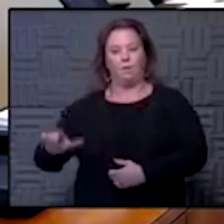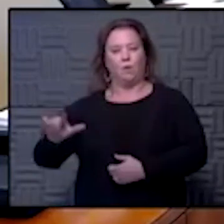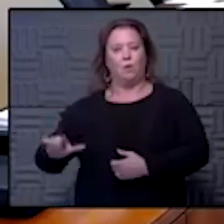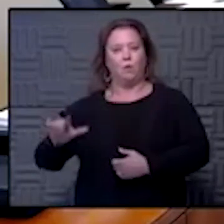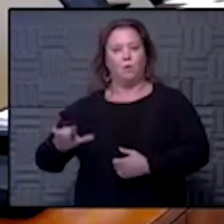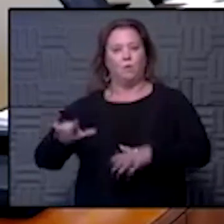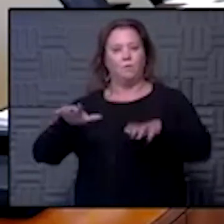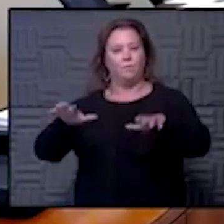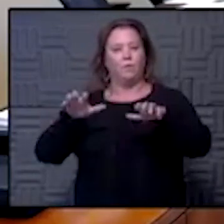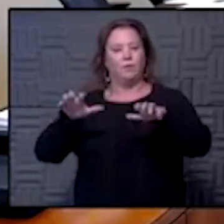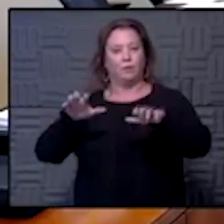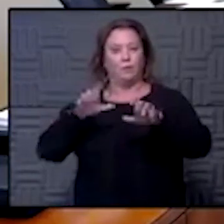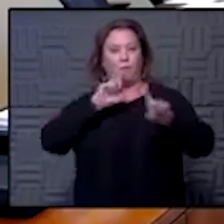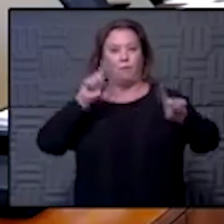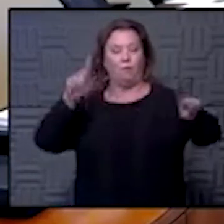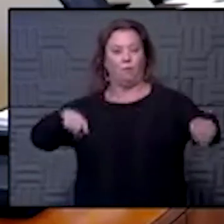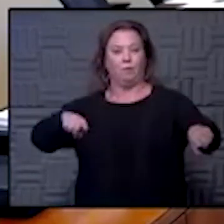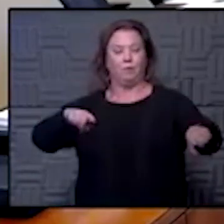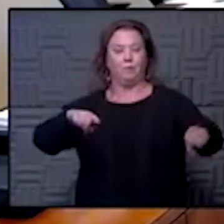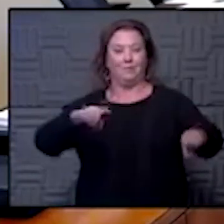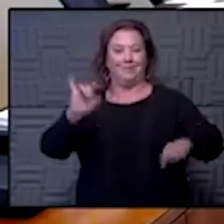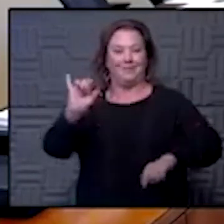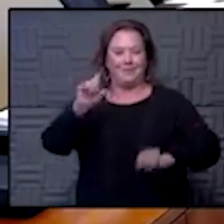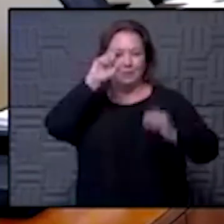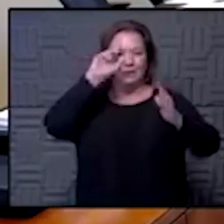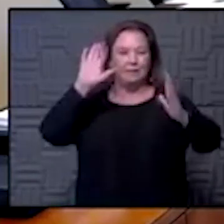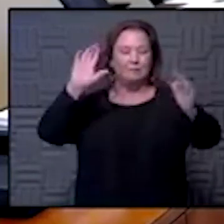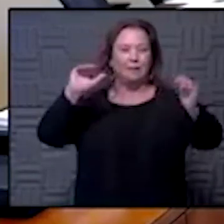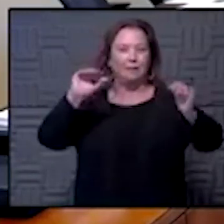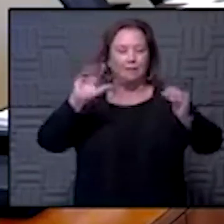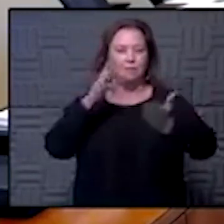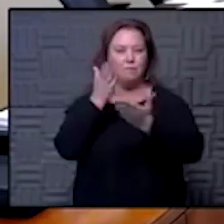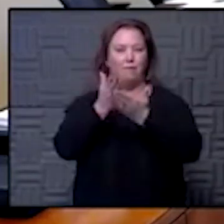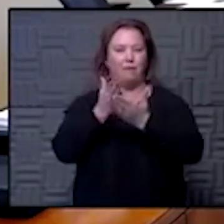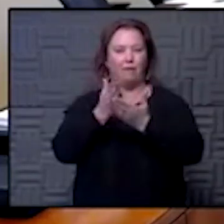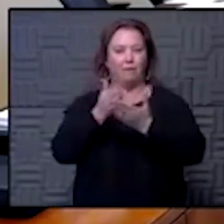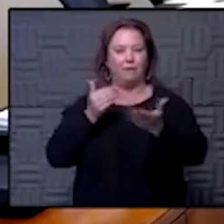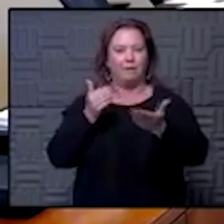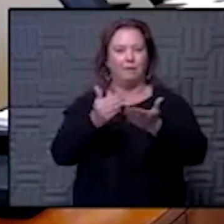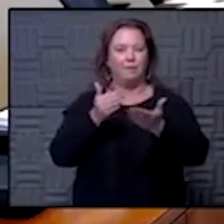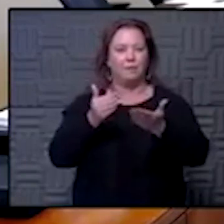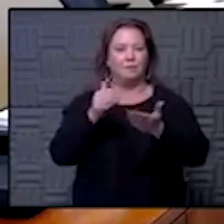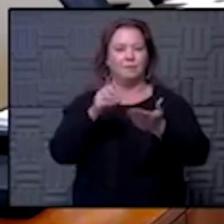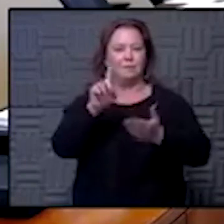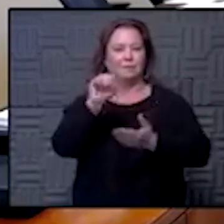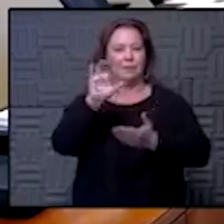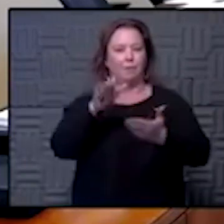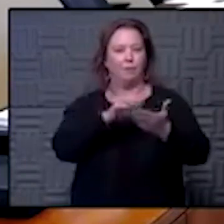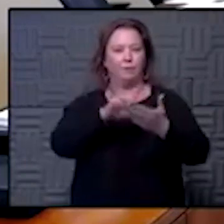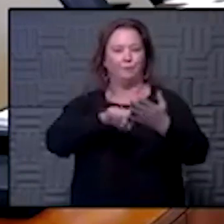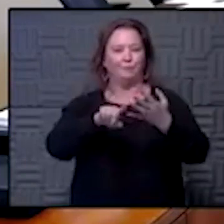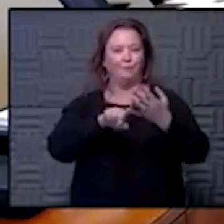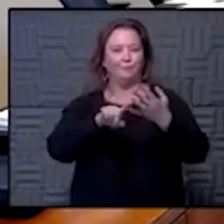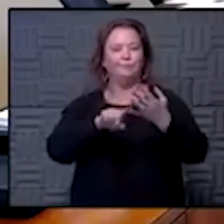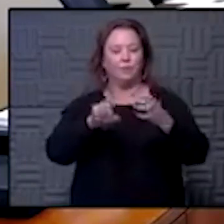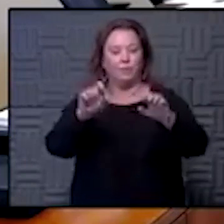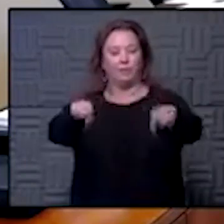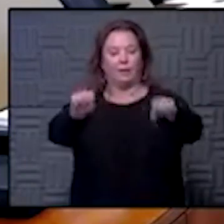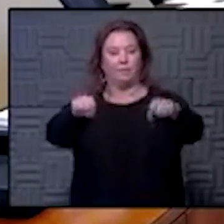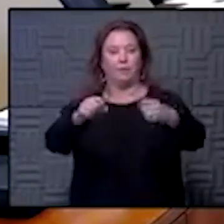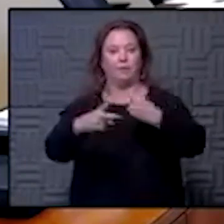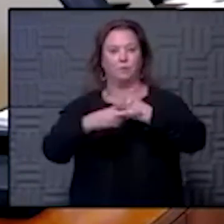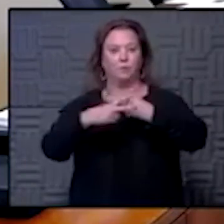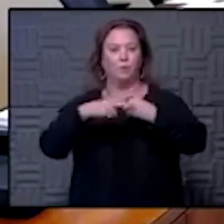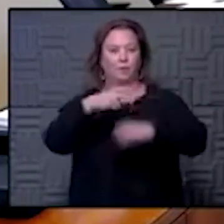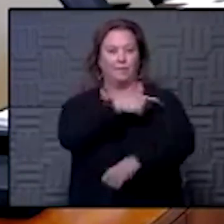actually we have some on order and expecting it here toward the end of the year. So we do have the capability to store the